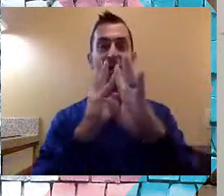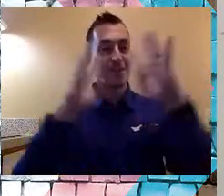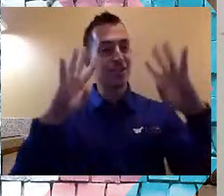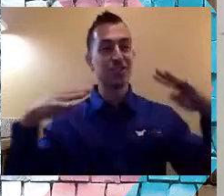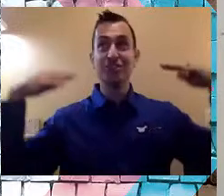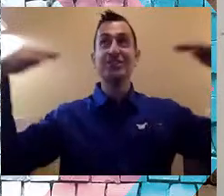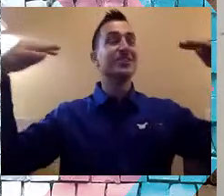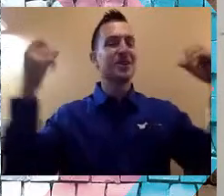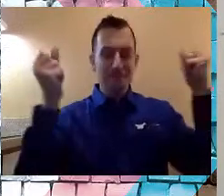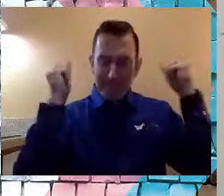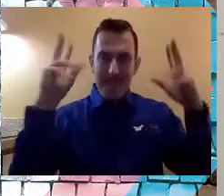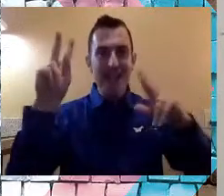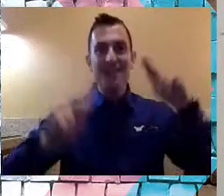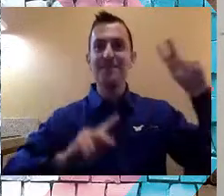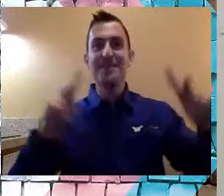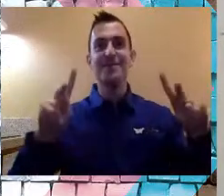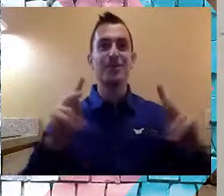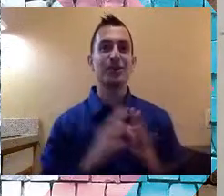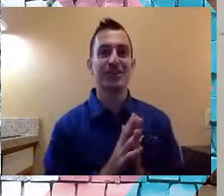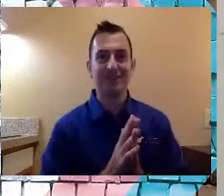parade.